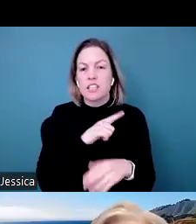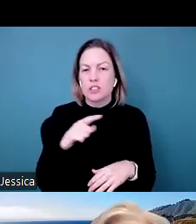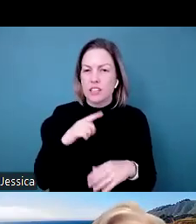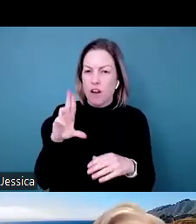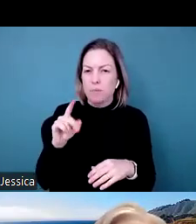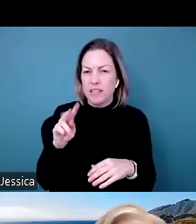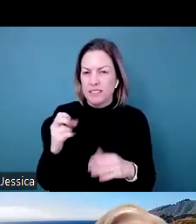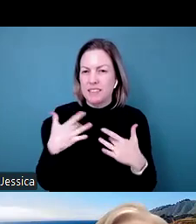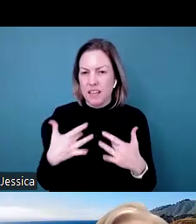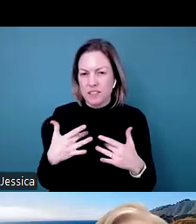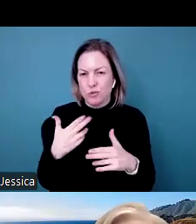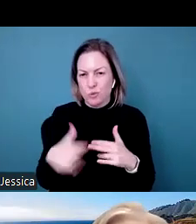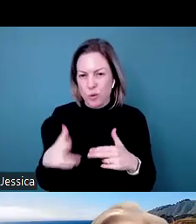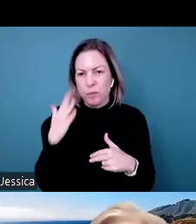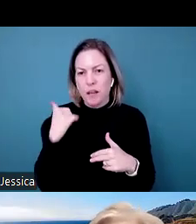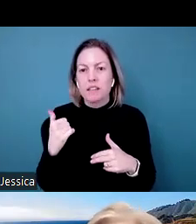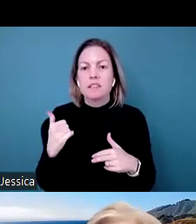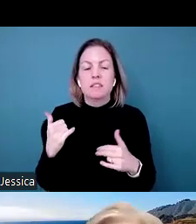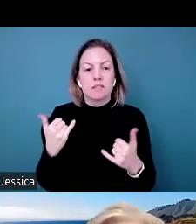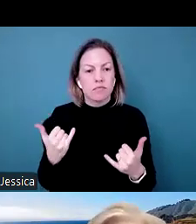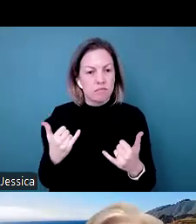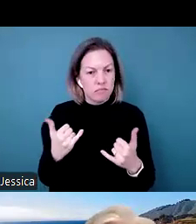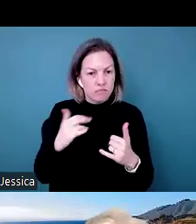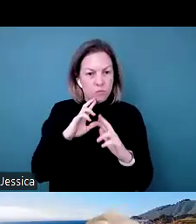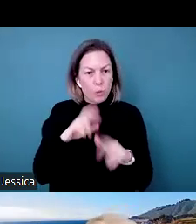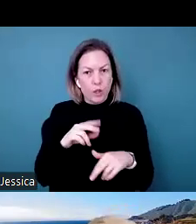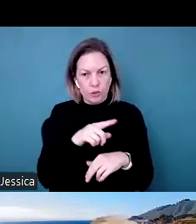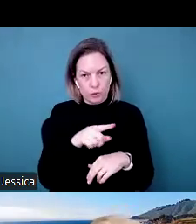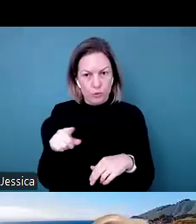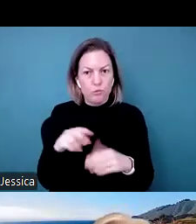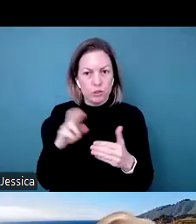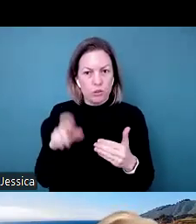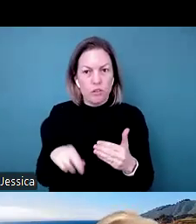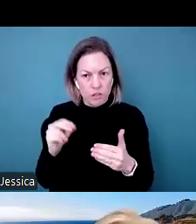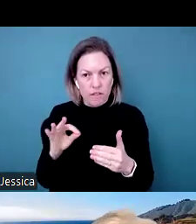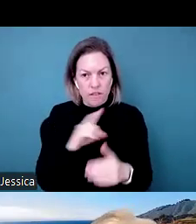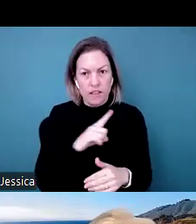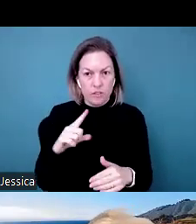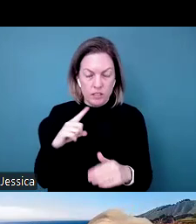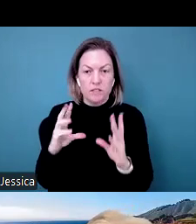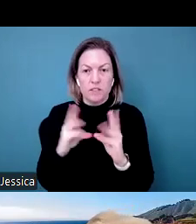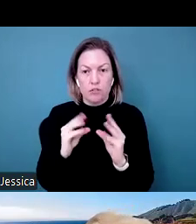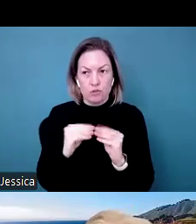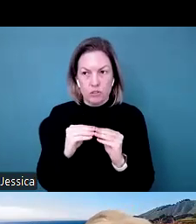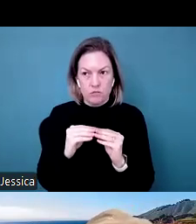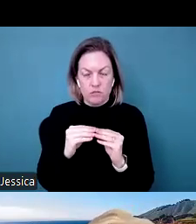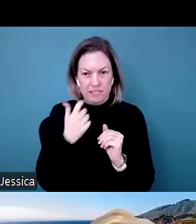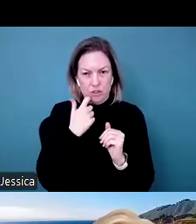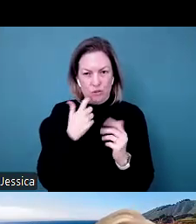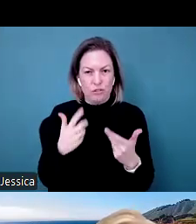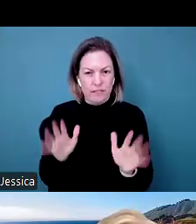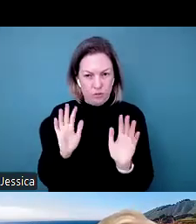shorter because we are reporting out to you on the results of the legislative session that just